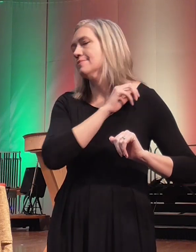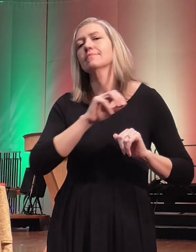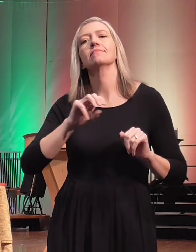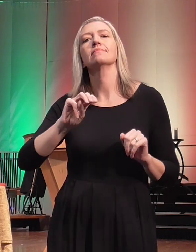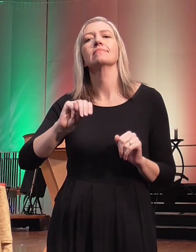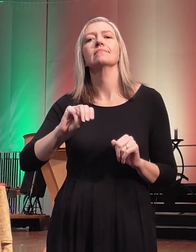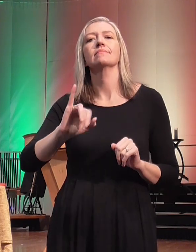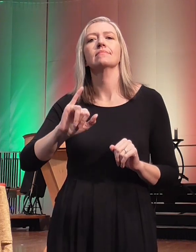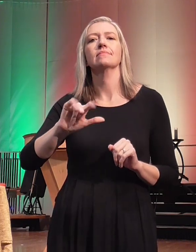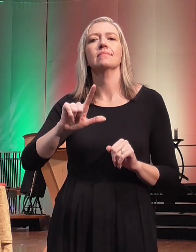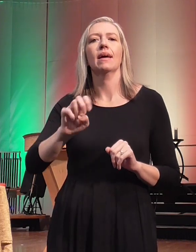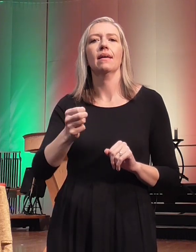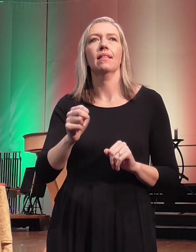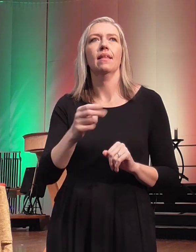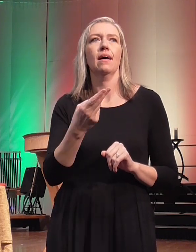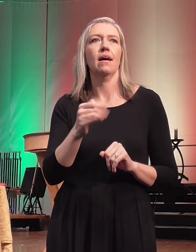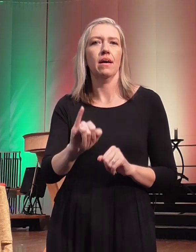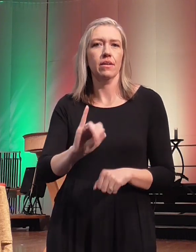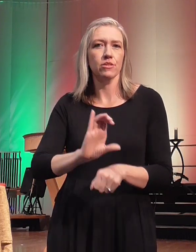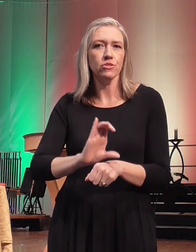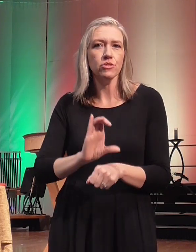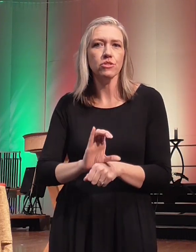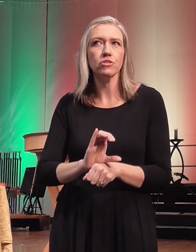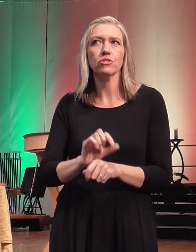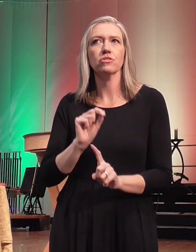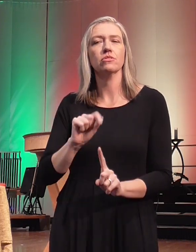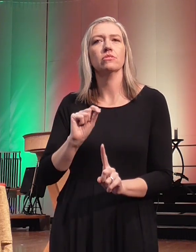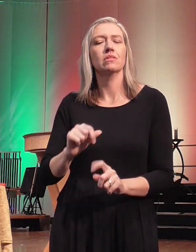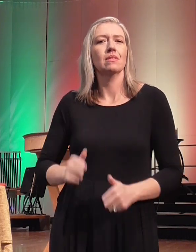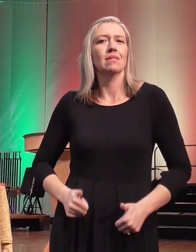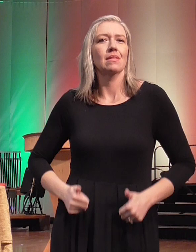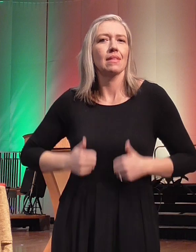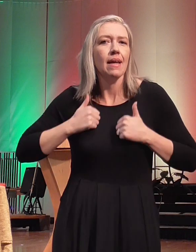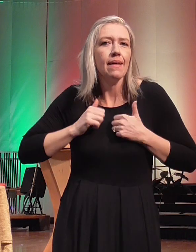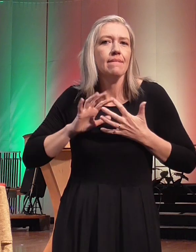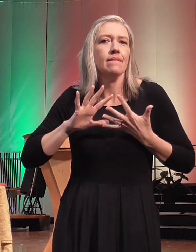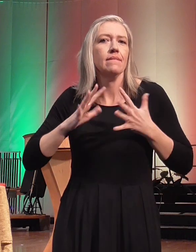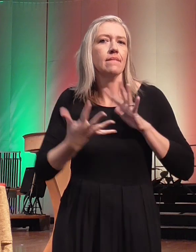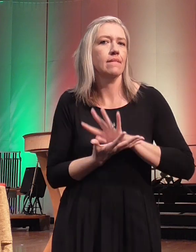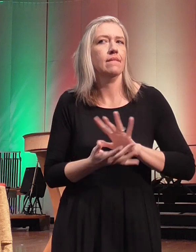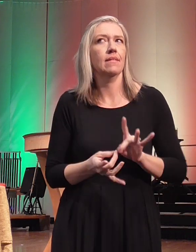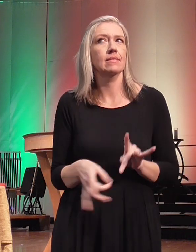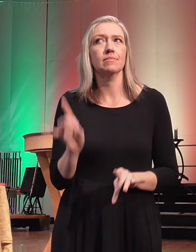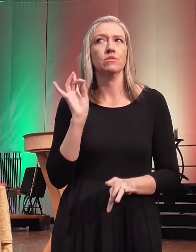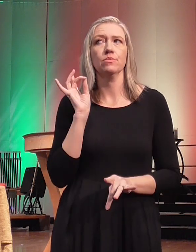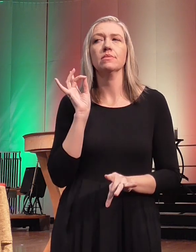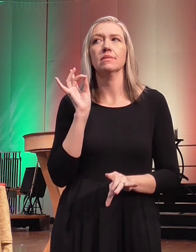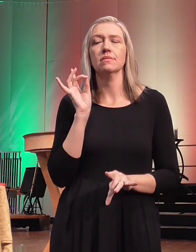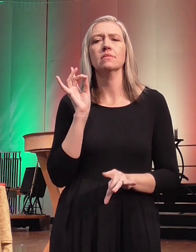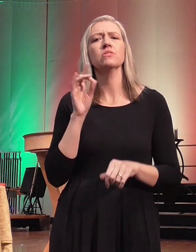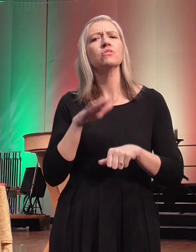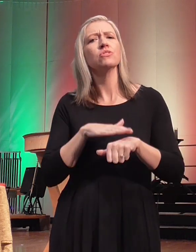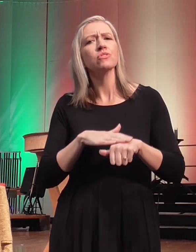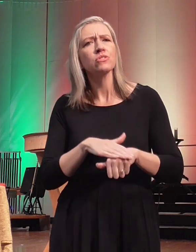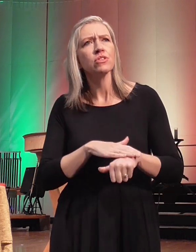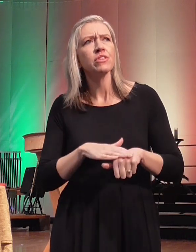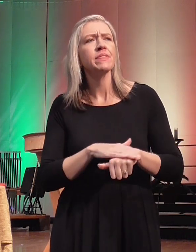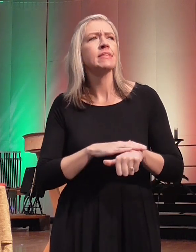Mile High Church is a life-transforming spirituality. On the surface, it